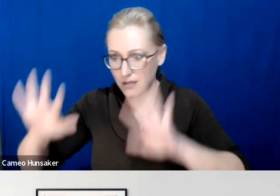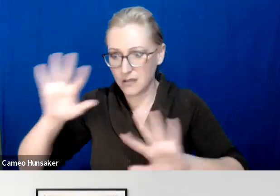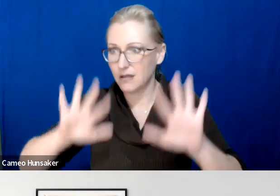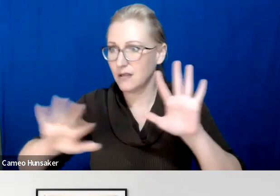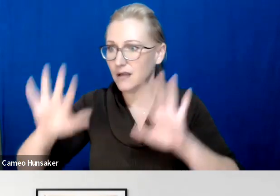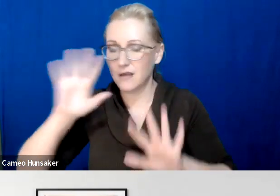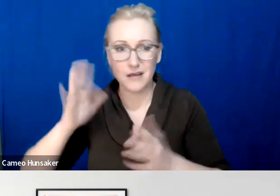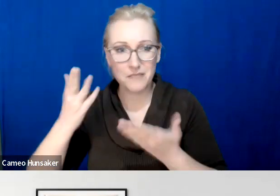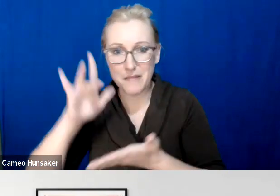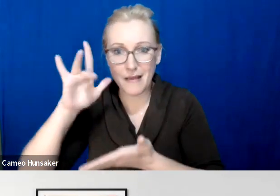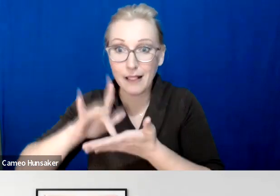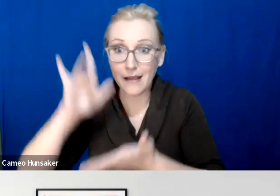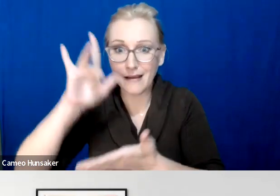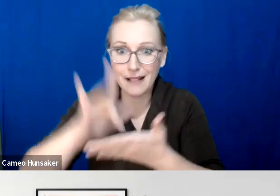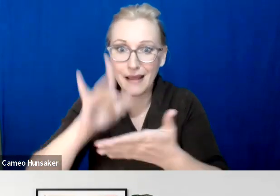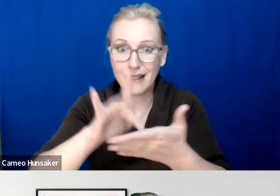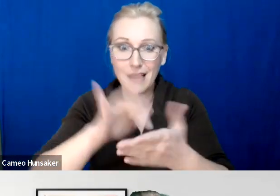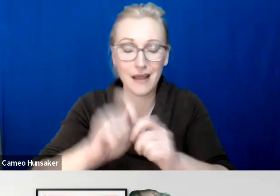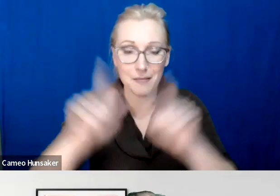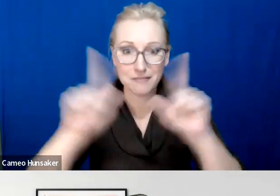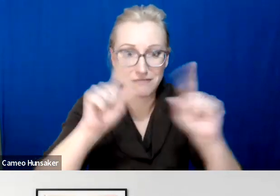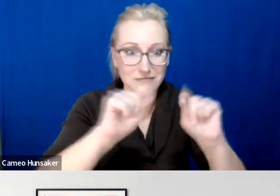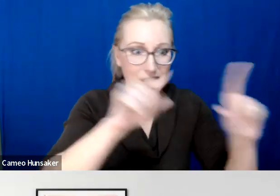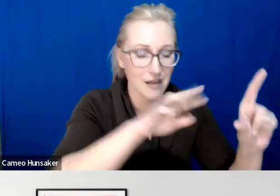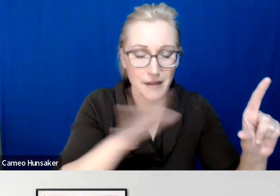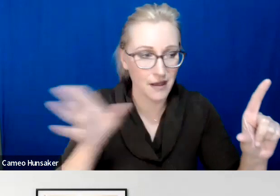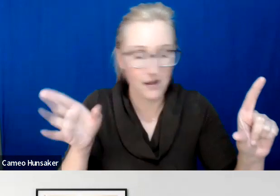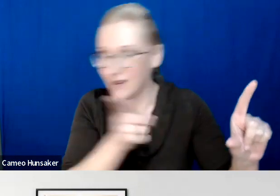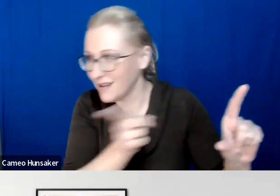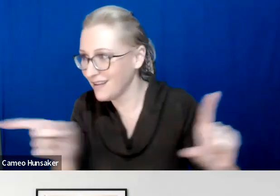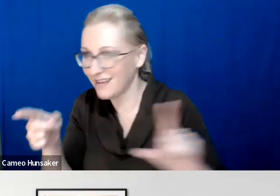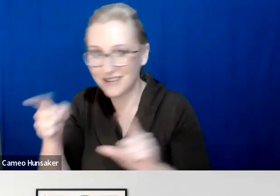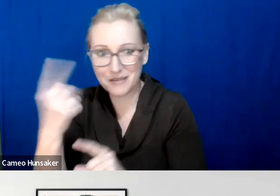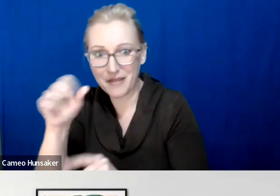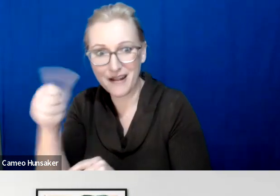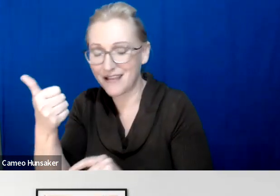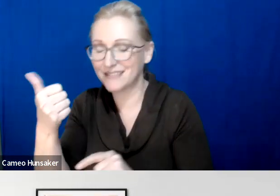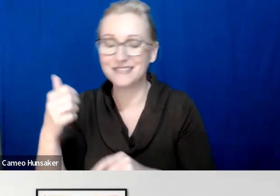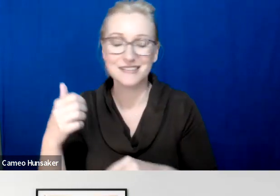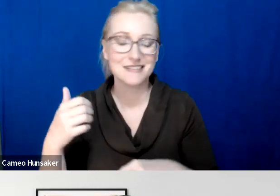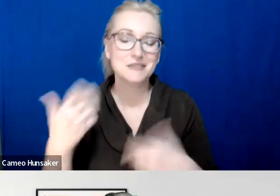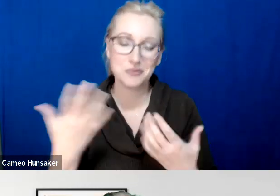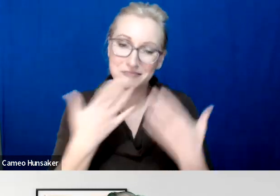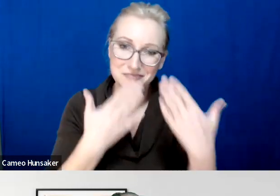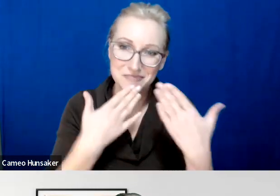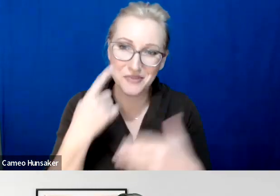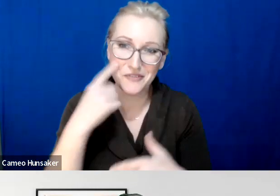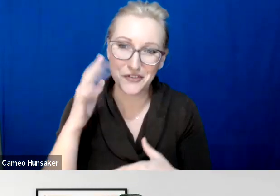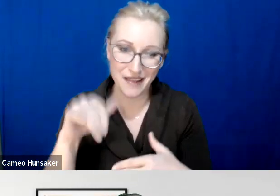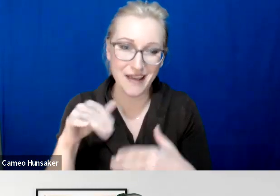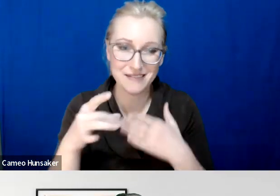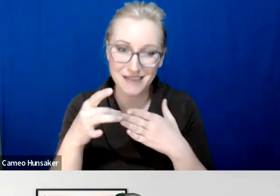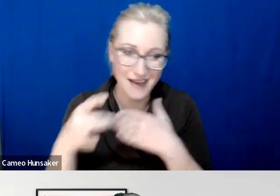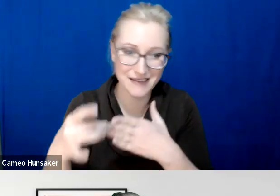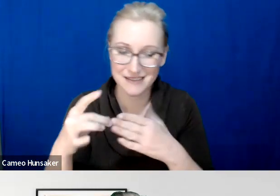such great information on one and then you're really looking for something else. So I appreciate you definitely giving us that guidance and how it's kind